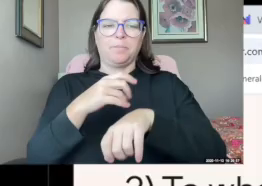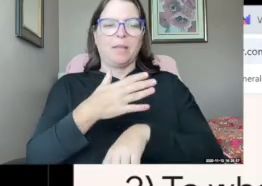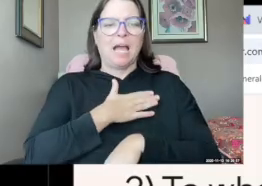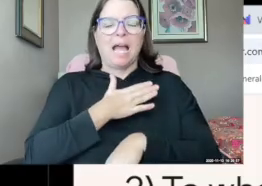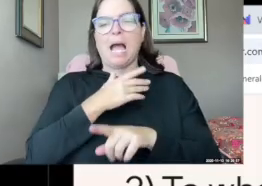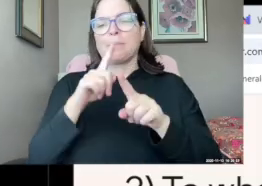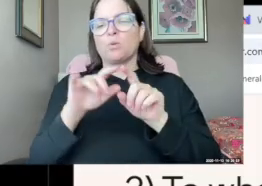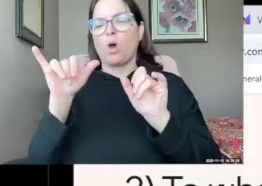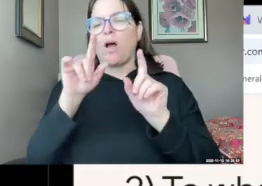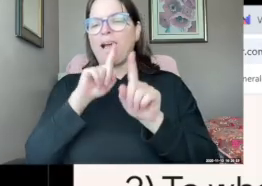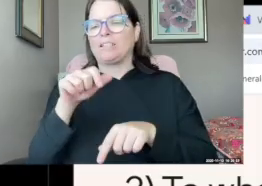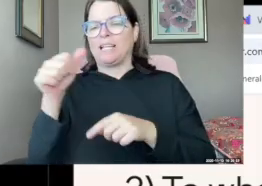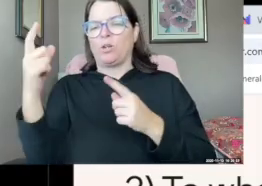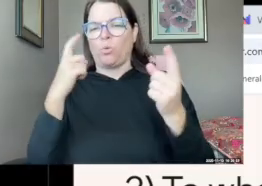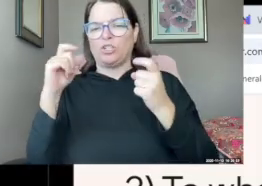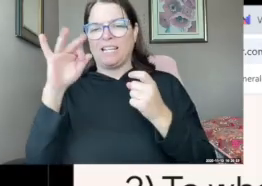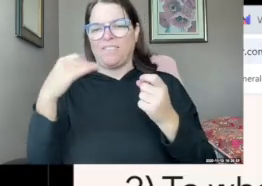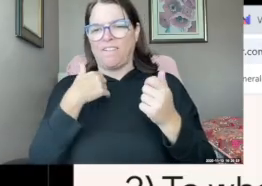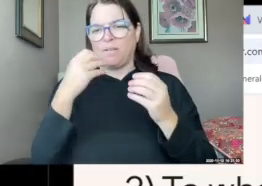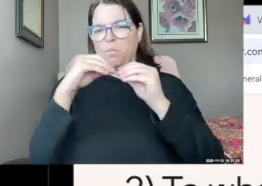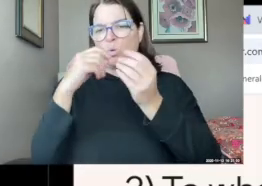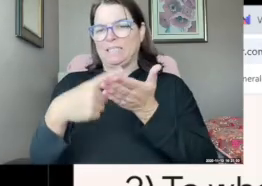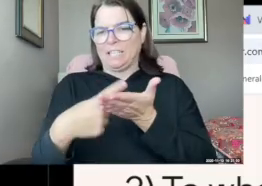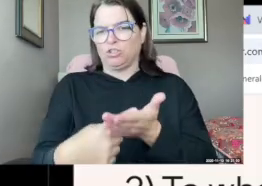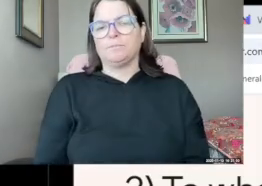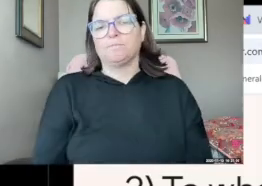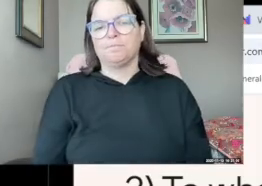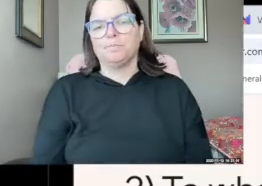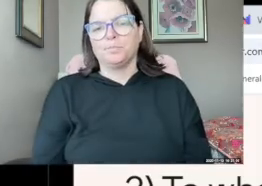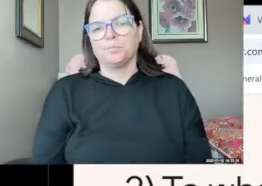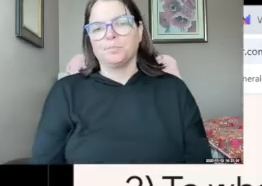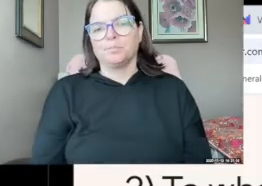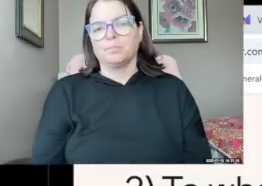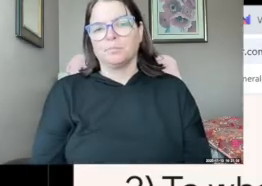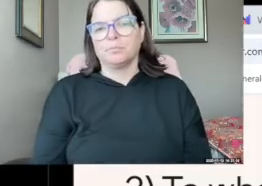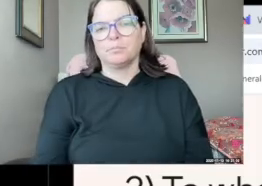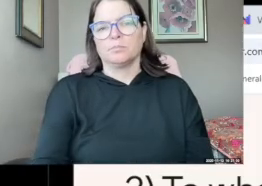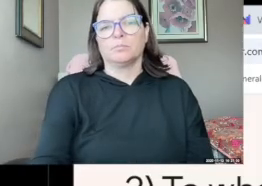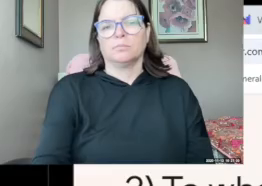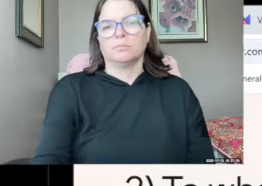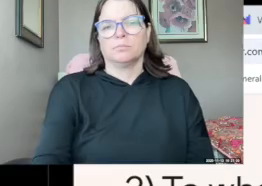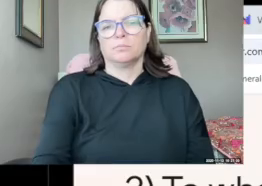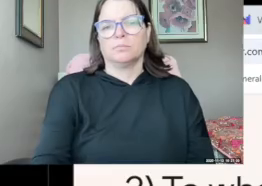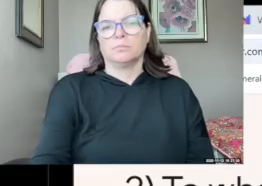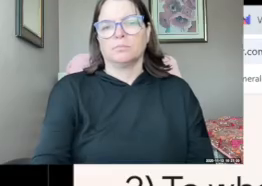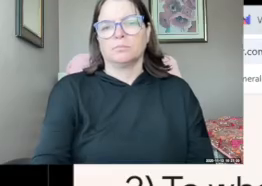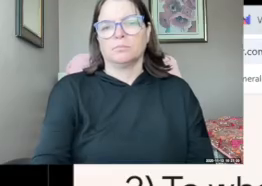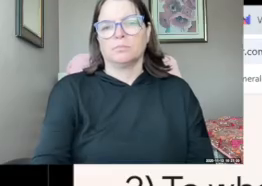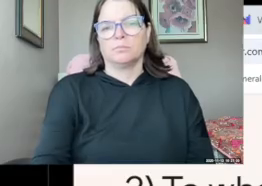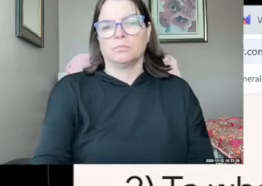underfunded at this time. Happy to also answer any questions if we're having a discussion.